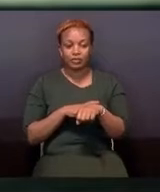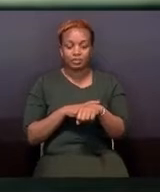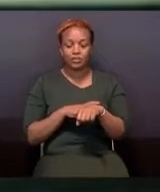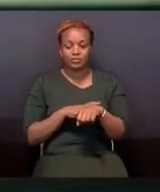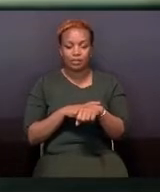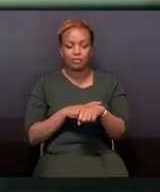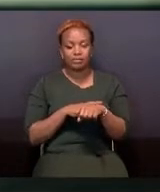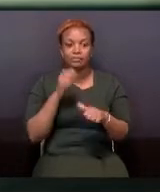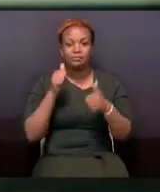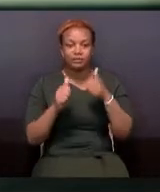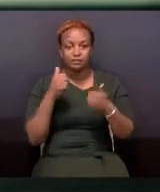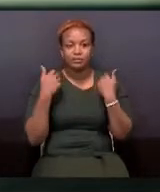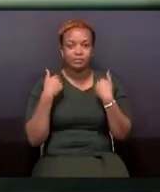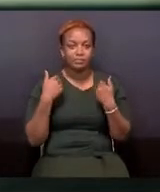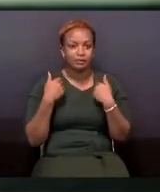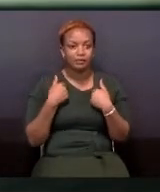Then they talk about